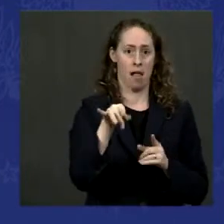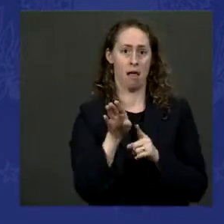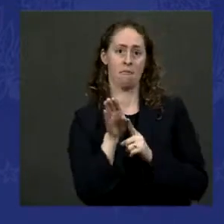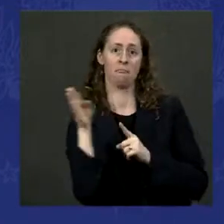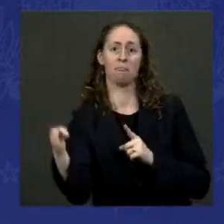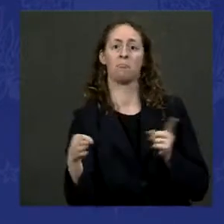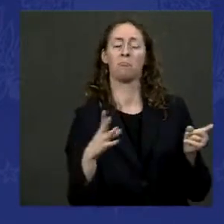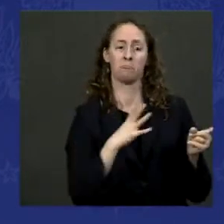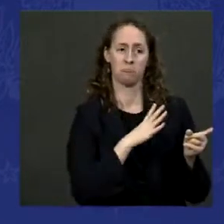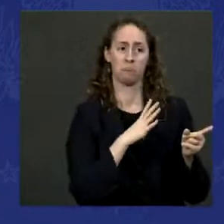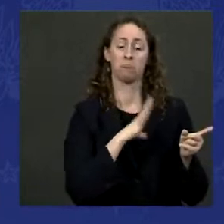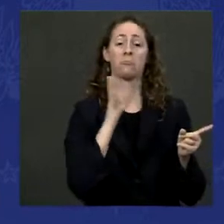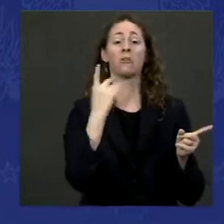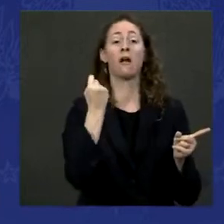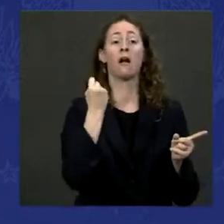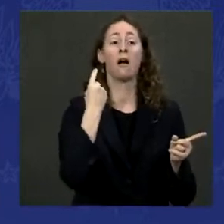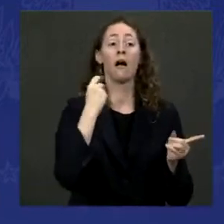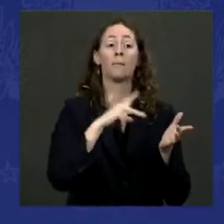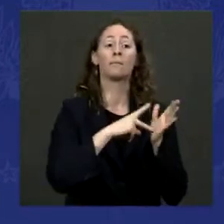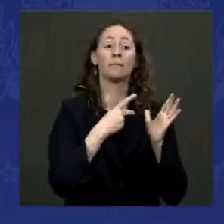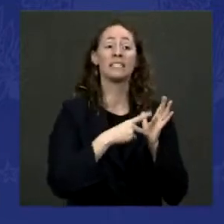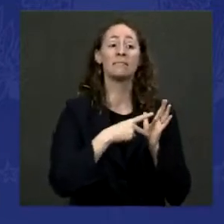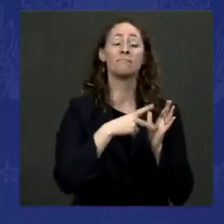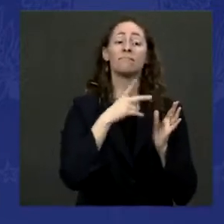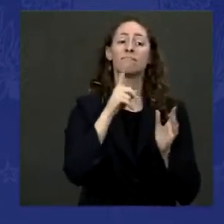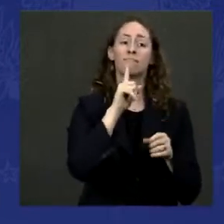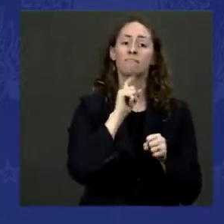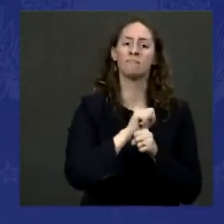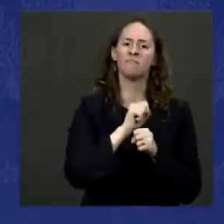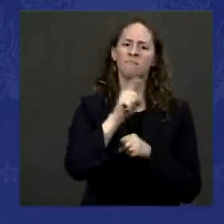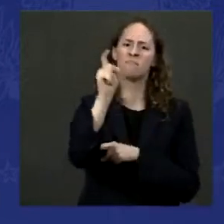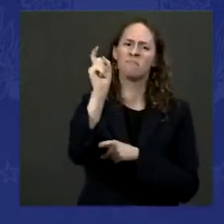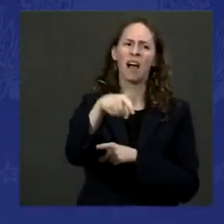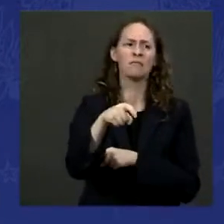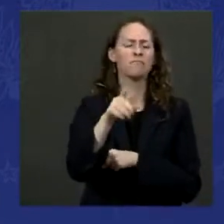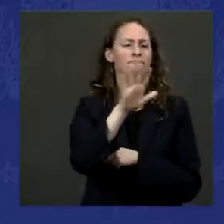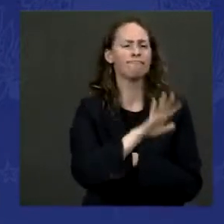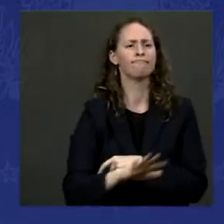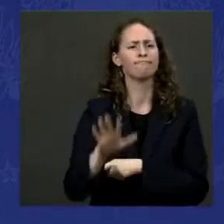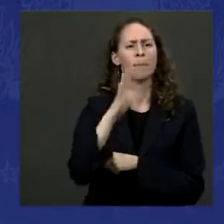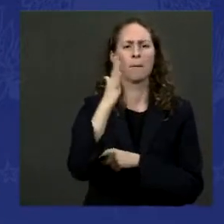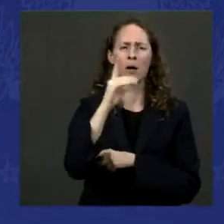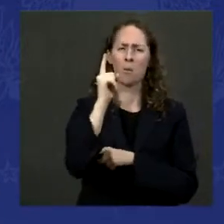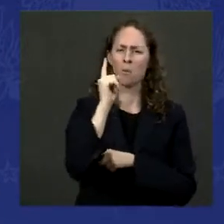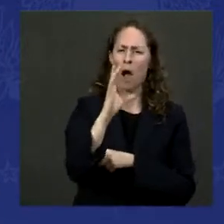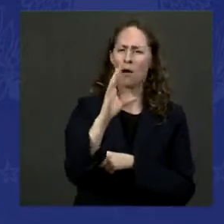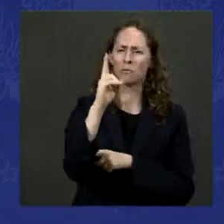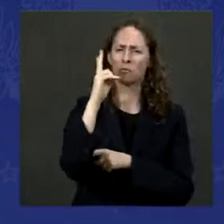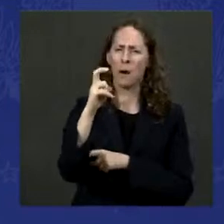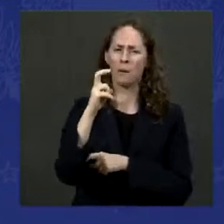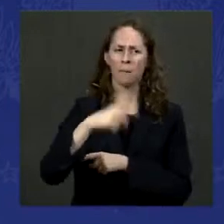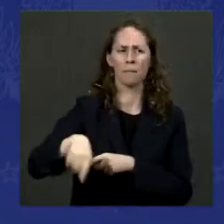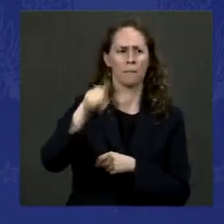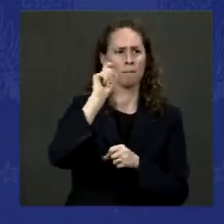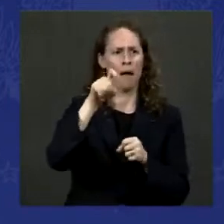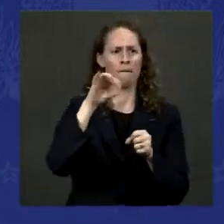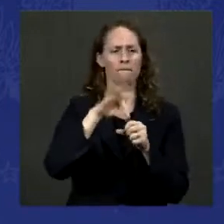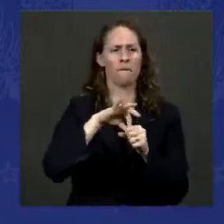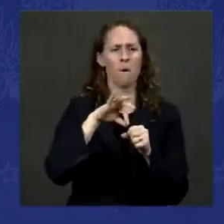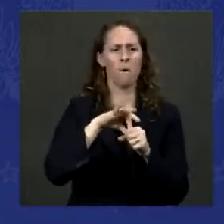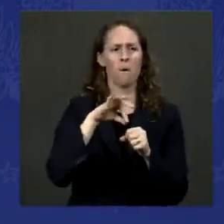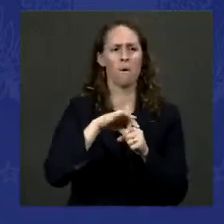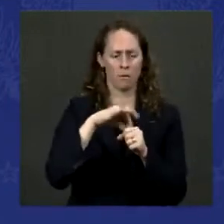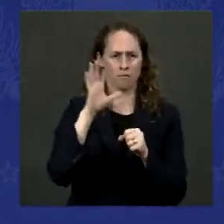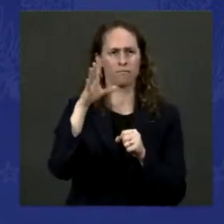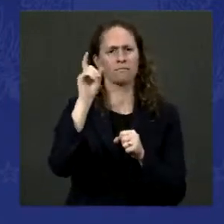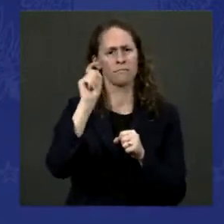that would require literally up to hundreds of votes. It's unlimited number of votes having nothing directly to